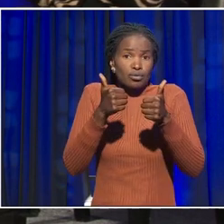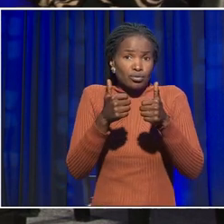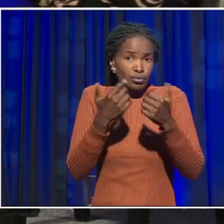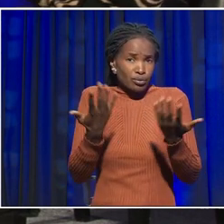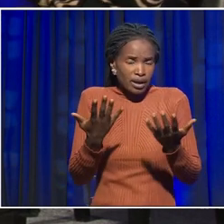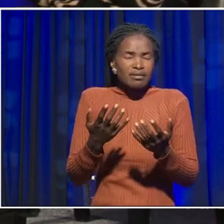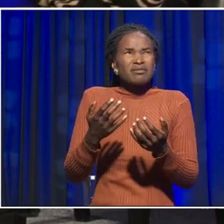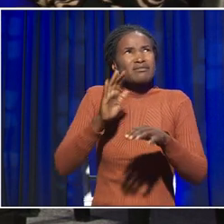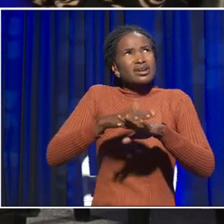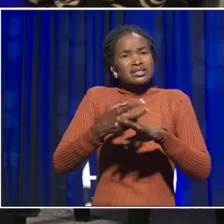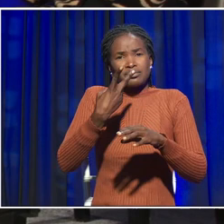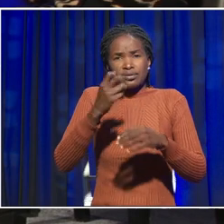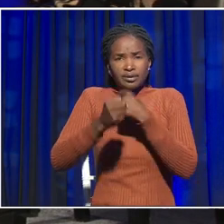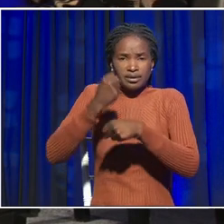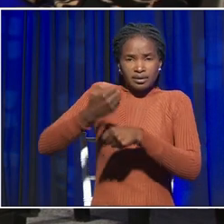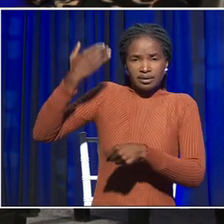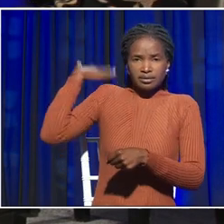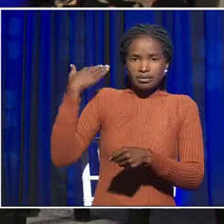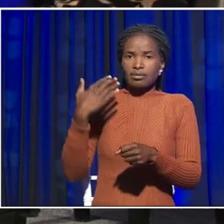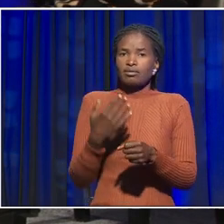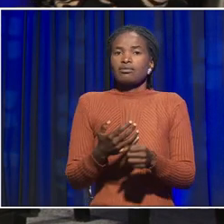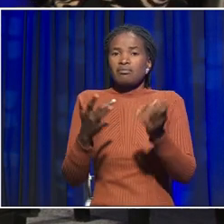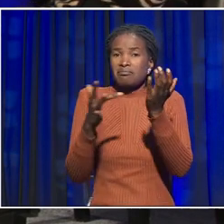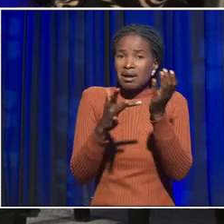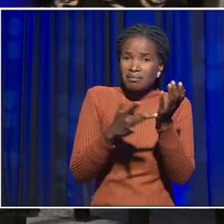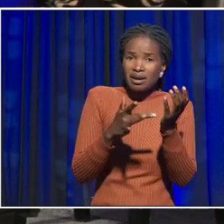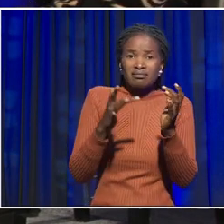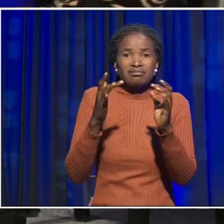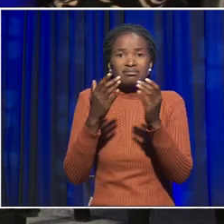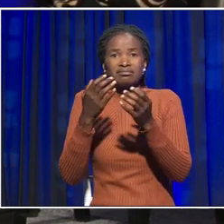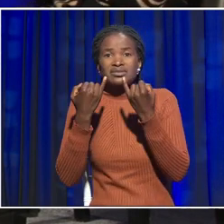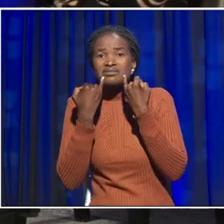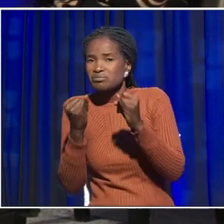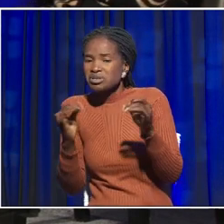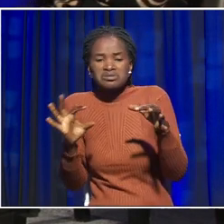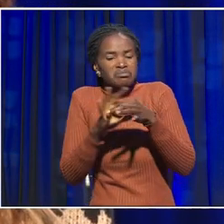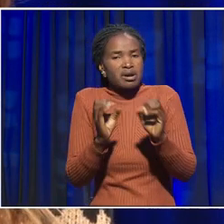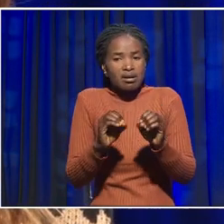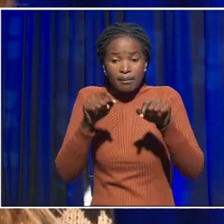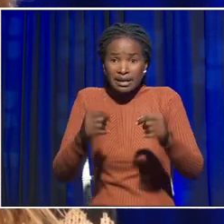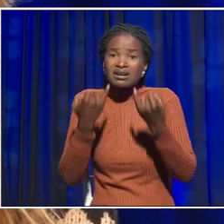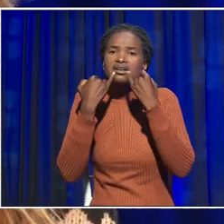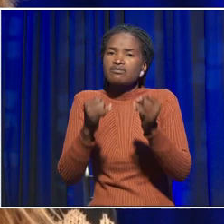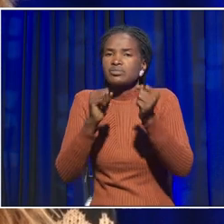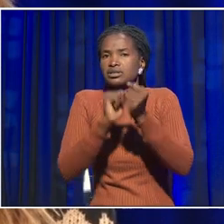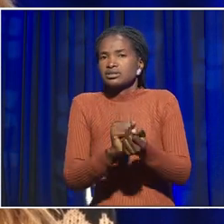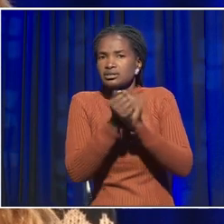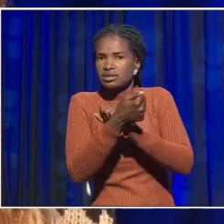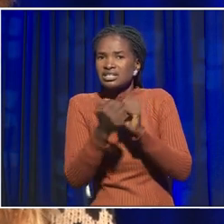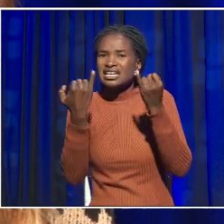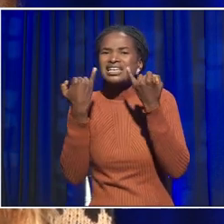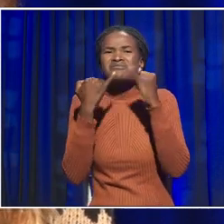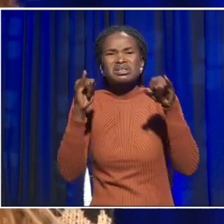years ago, all these correlations were not possible. Data has changed because now is highly